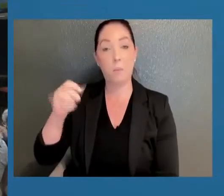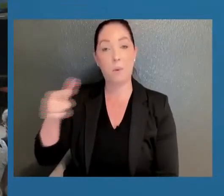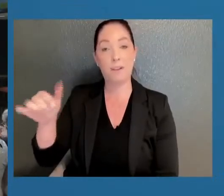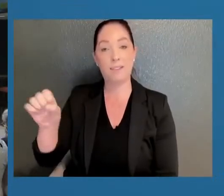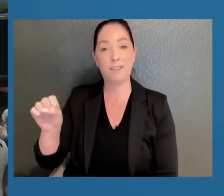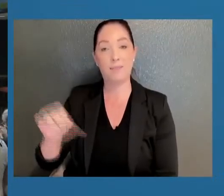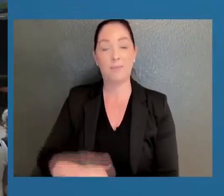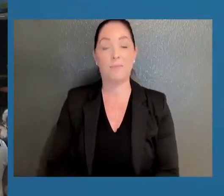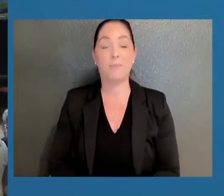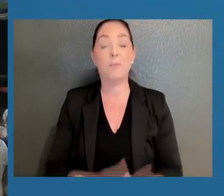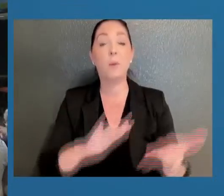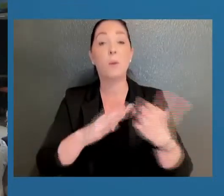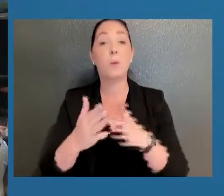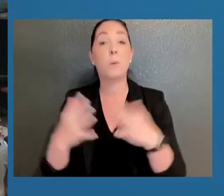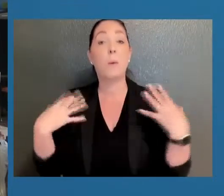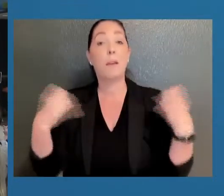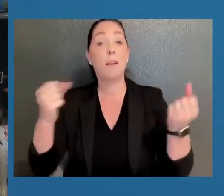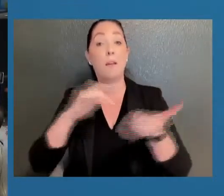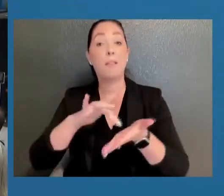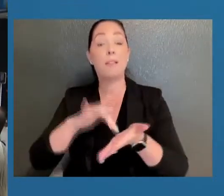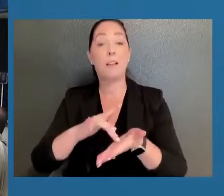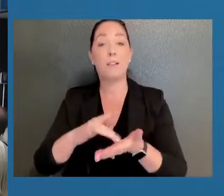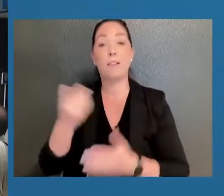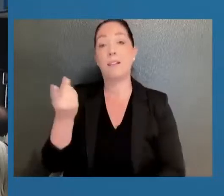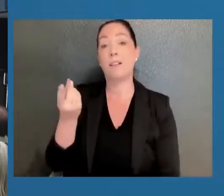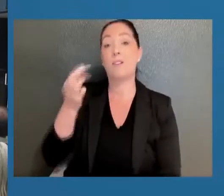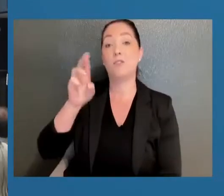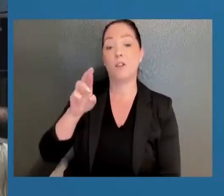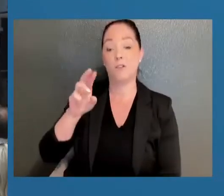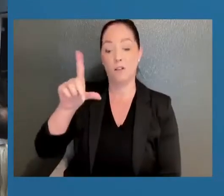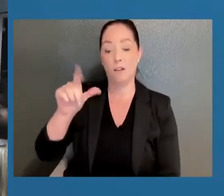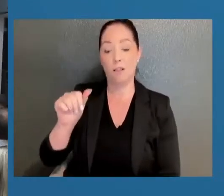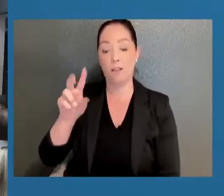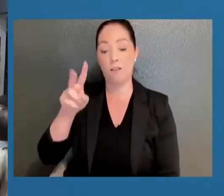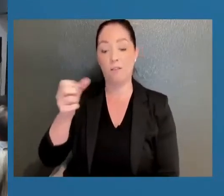Community Health Center CEO Dr. Levon Ansari.